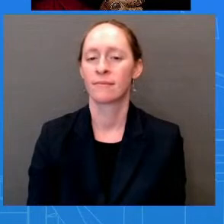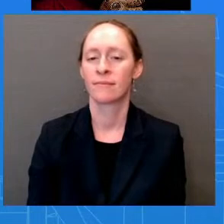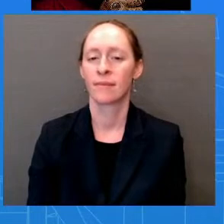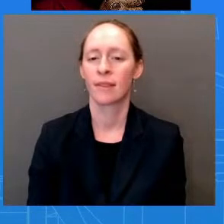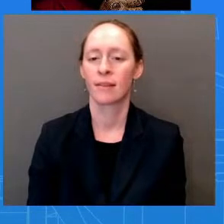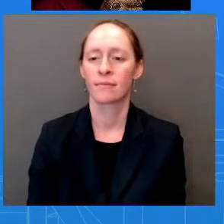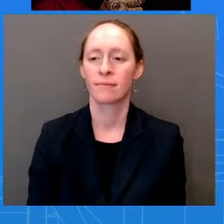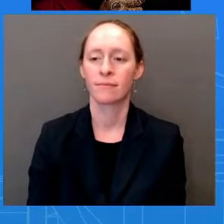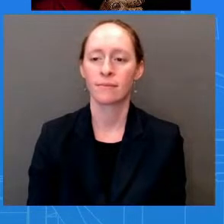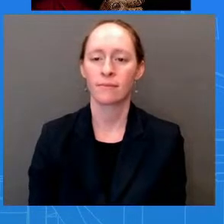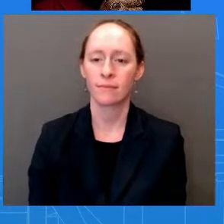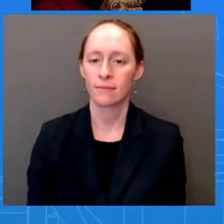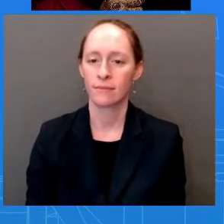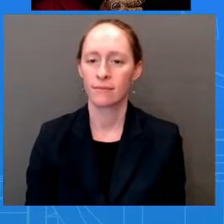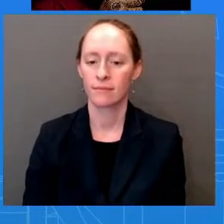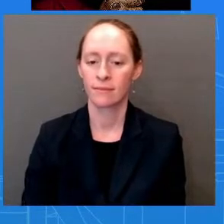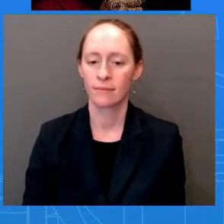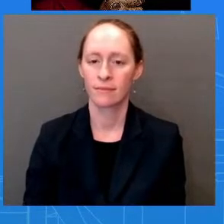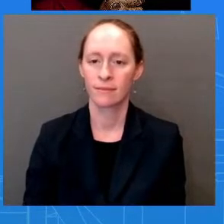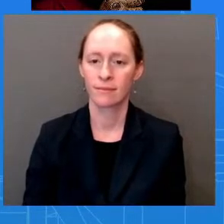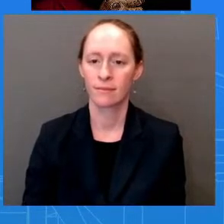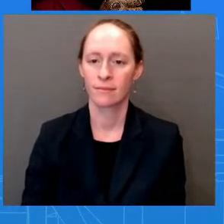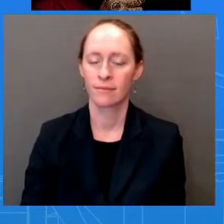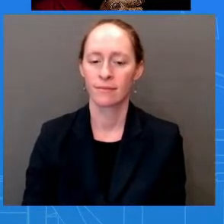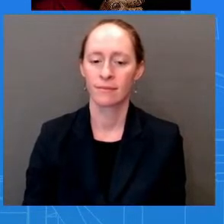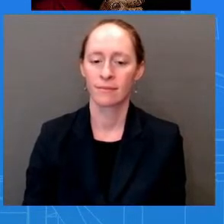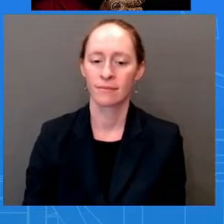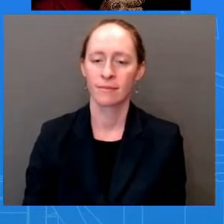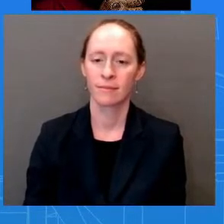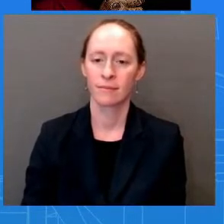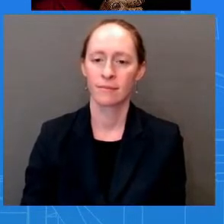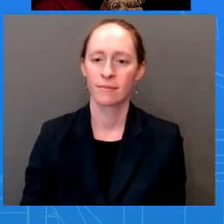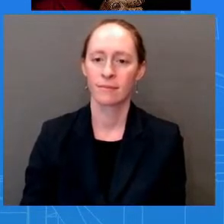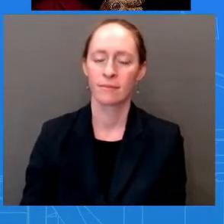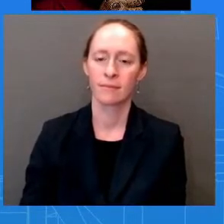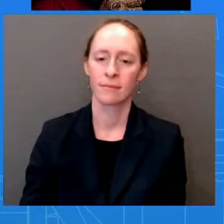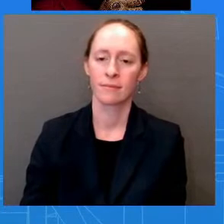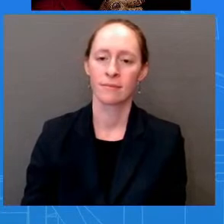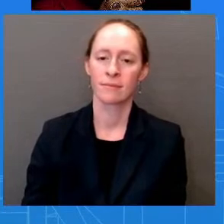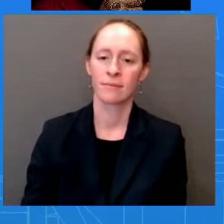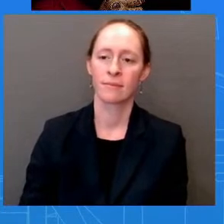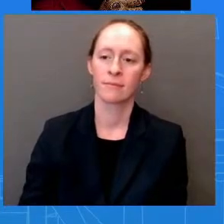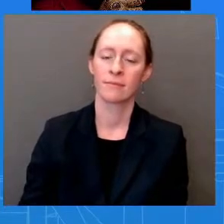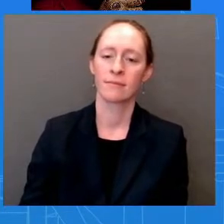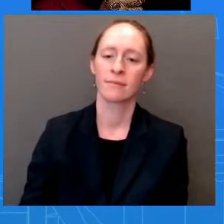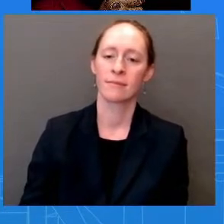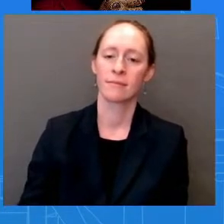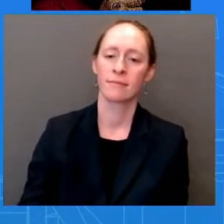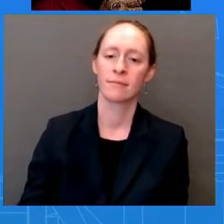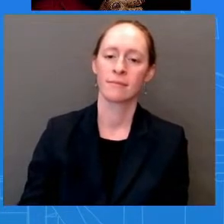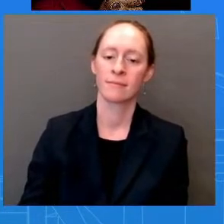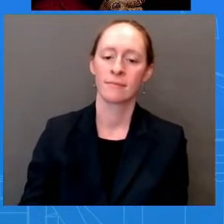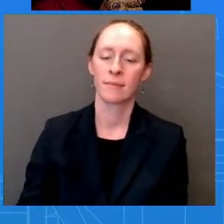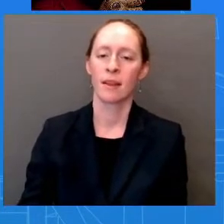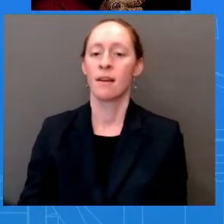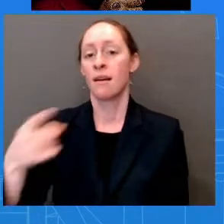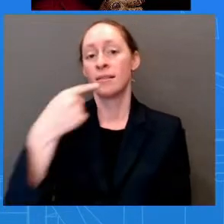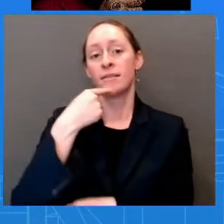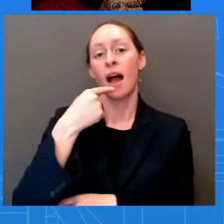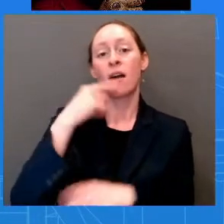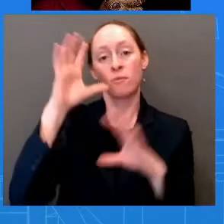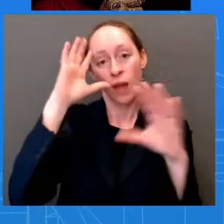the President's going to wait to have conversations with Republicans and Democrats in Congress before laying out the agenda. The President said that he was planning